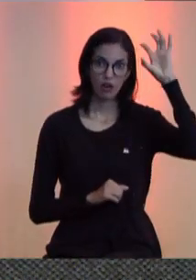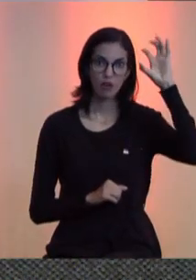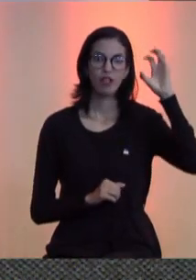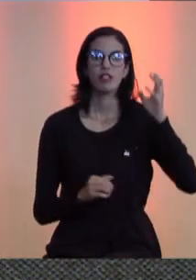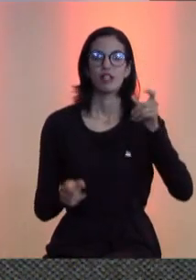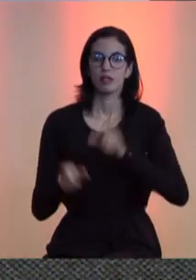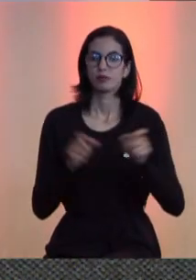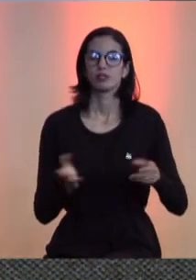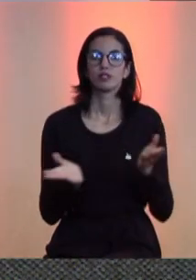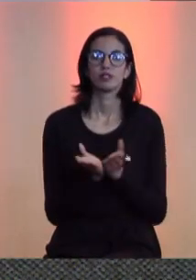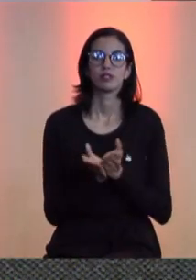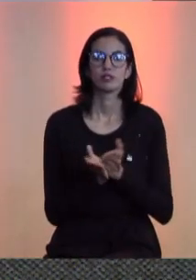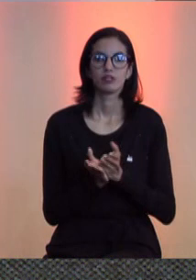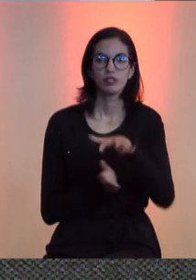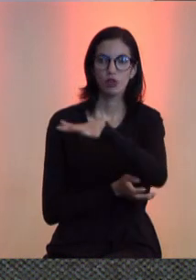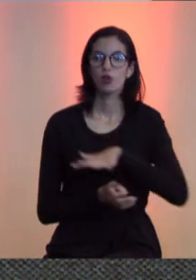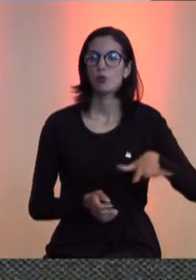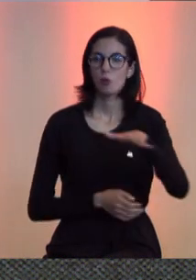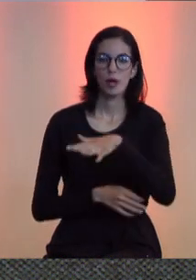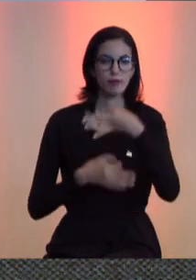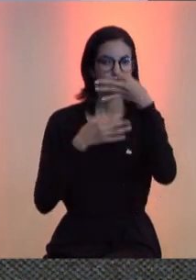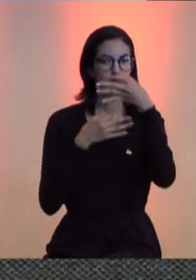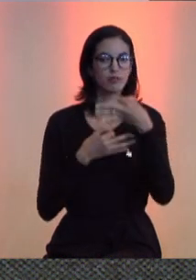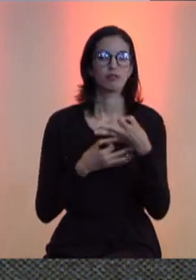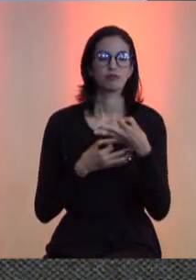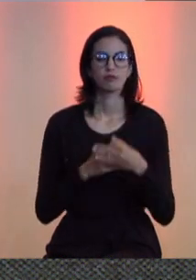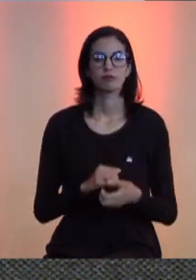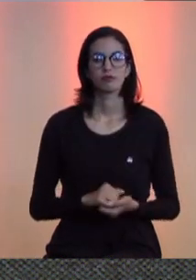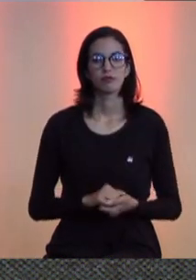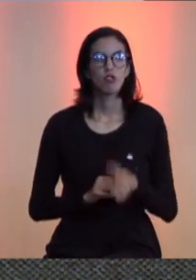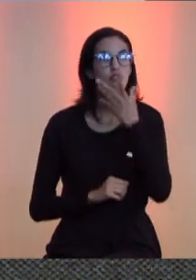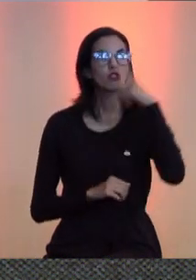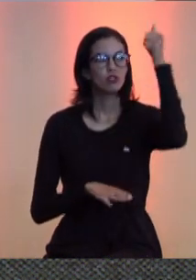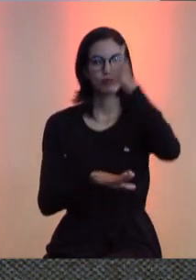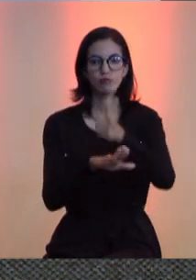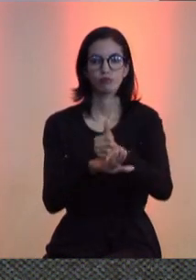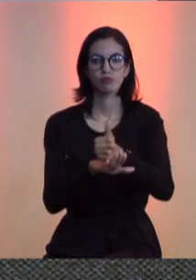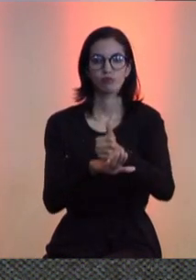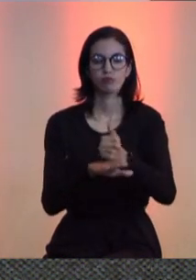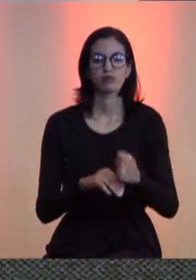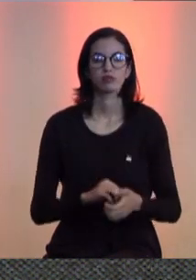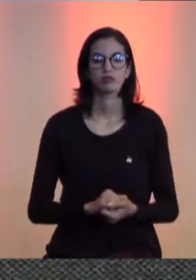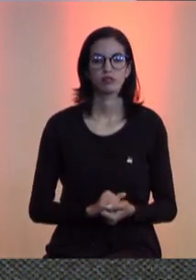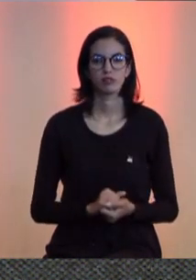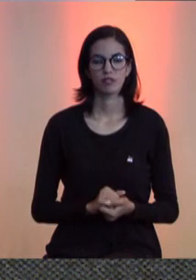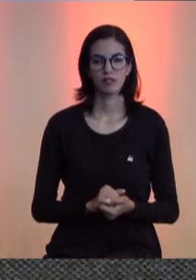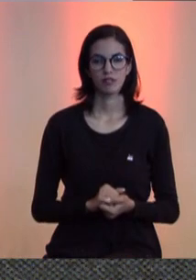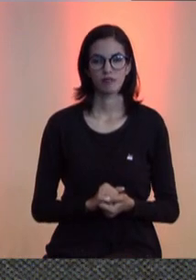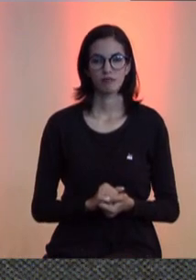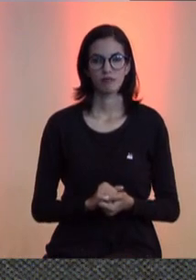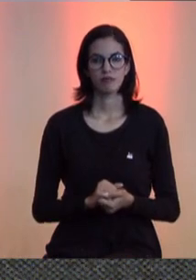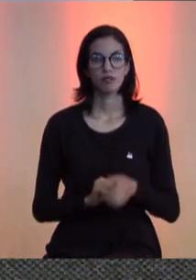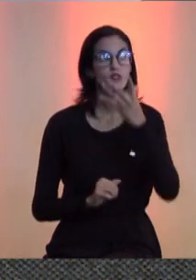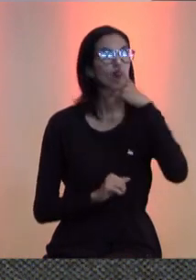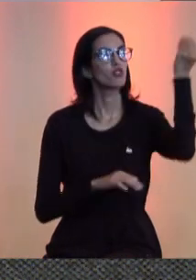que este es un terreno sagrado. God is here. Dios está aquí. The Holy Spirit is here. El Espíritu